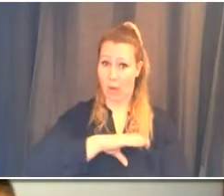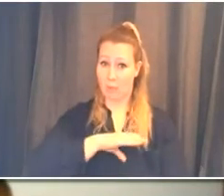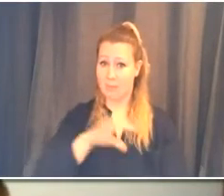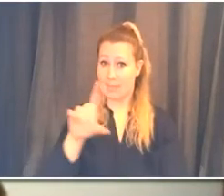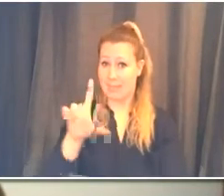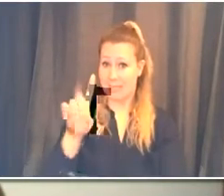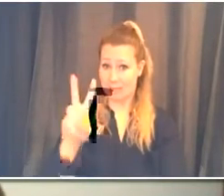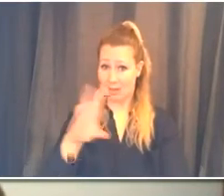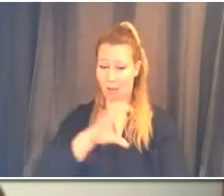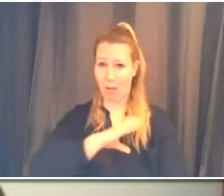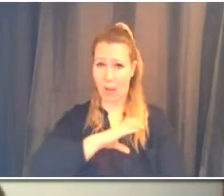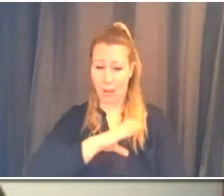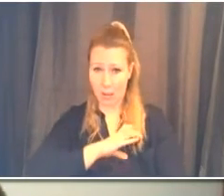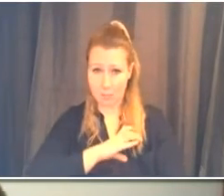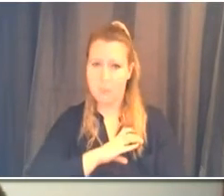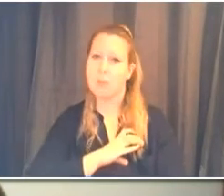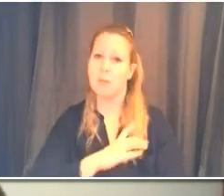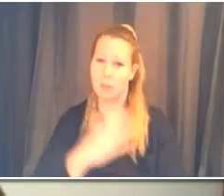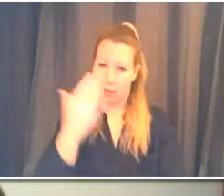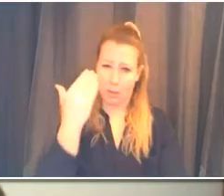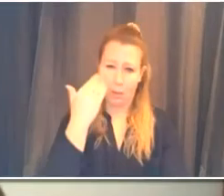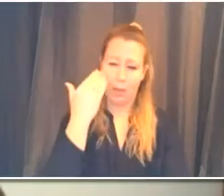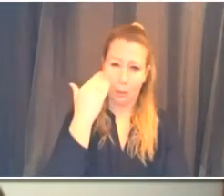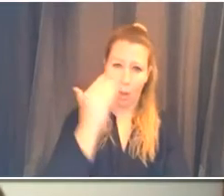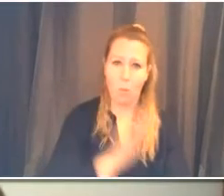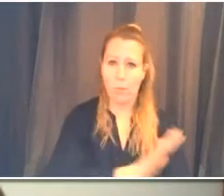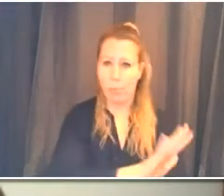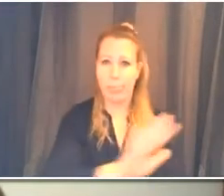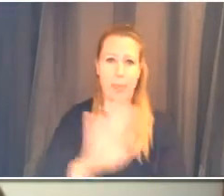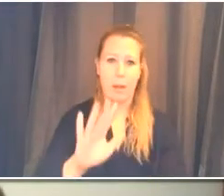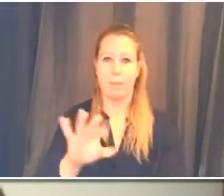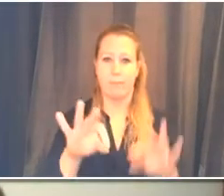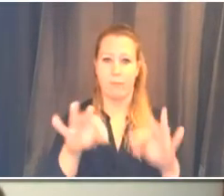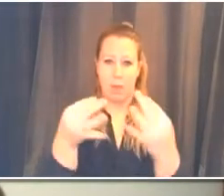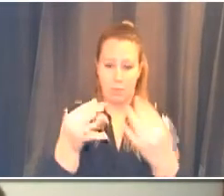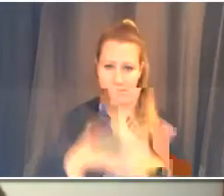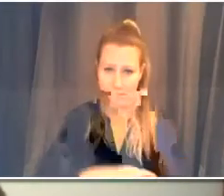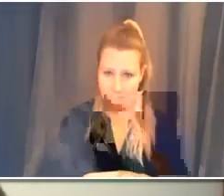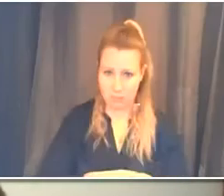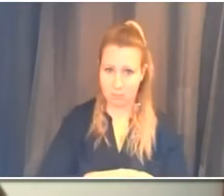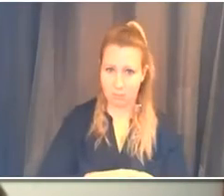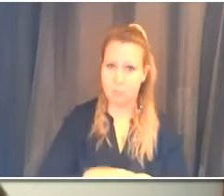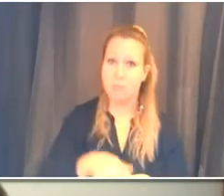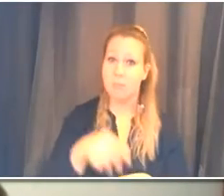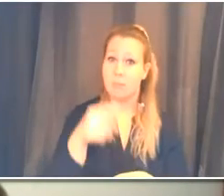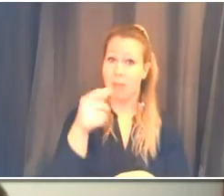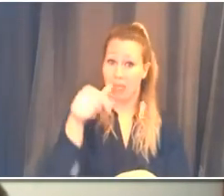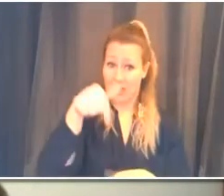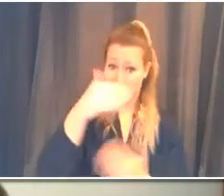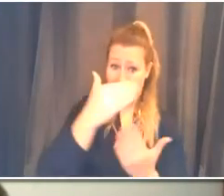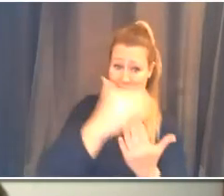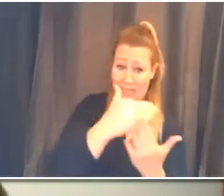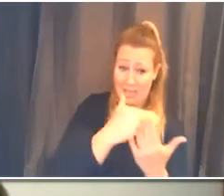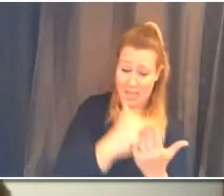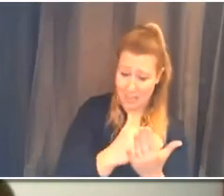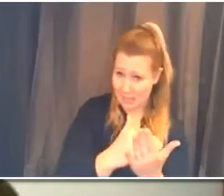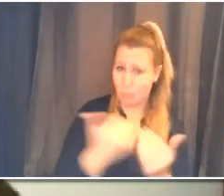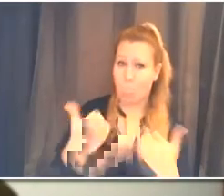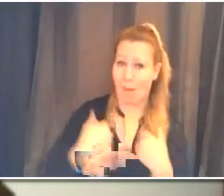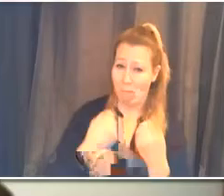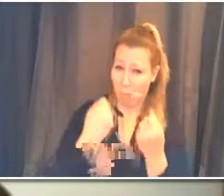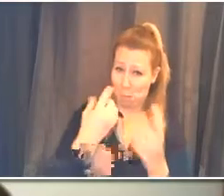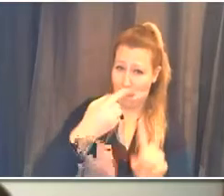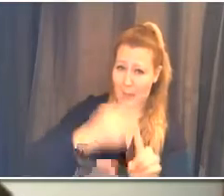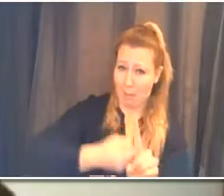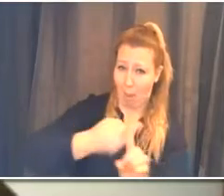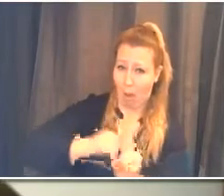are of of the the offenders the criminal backgrounds um and and what that family likes and